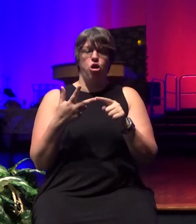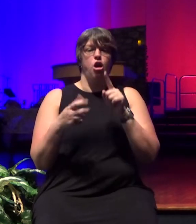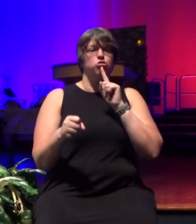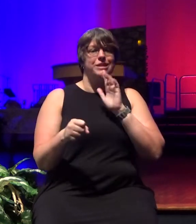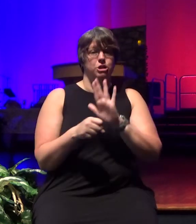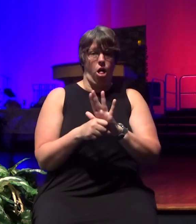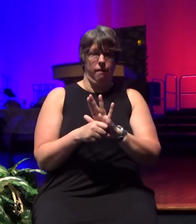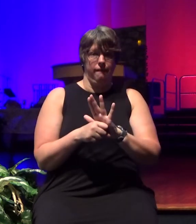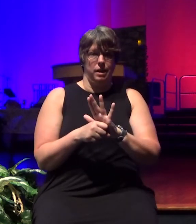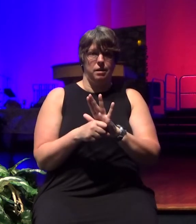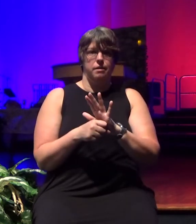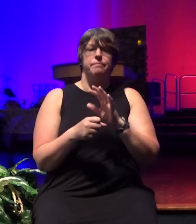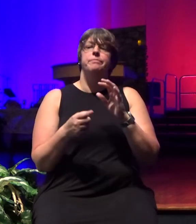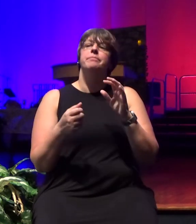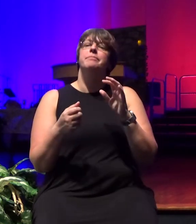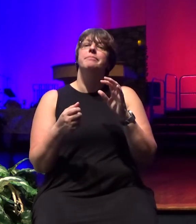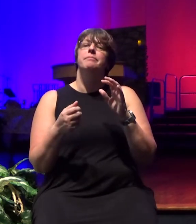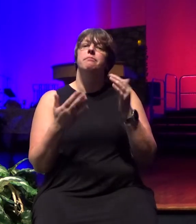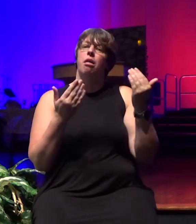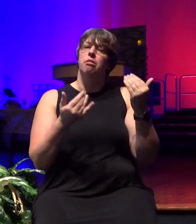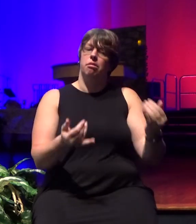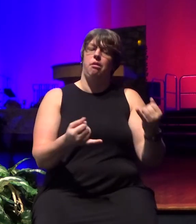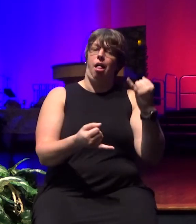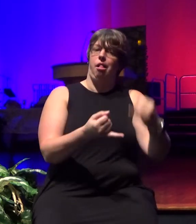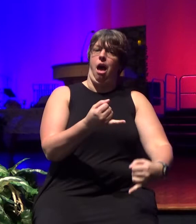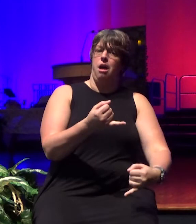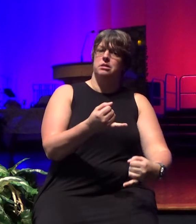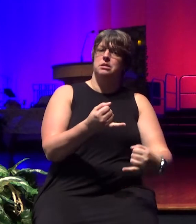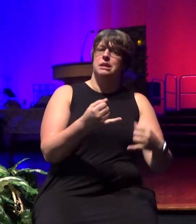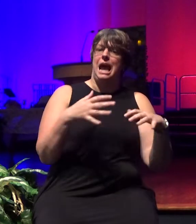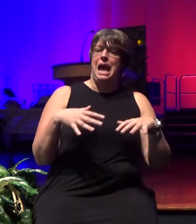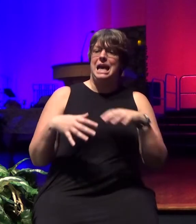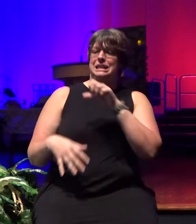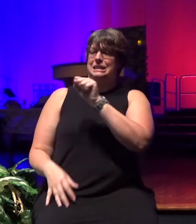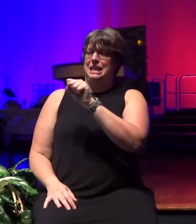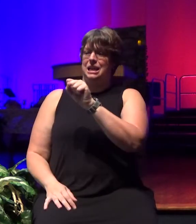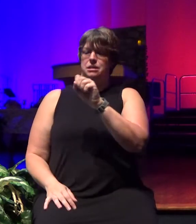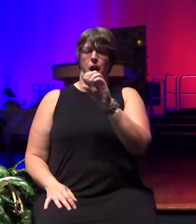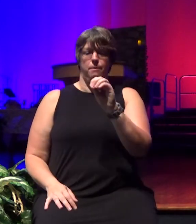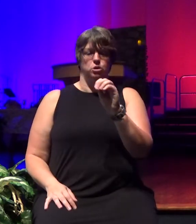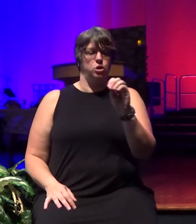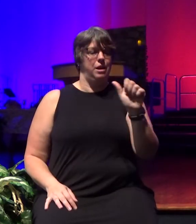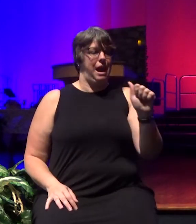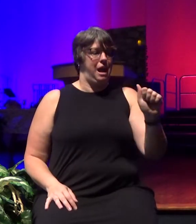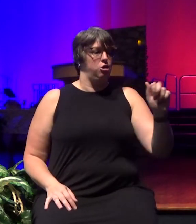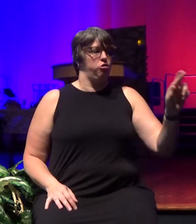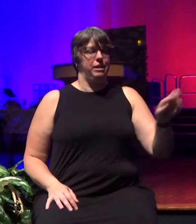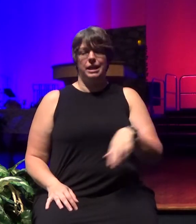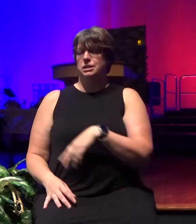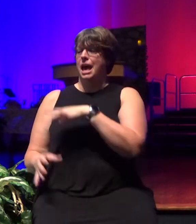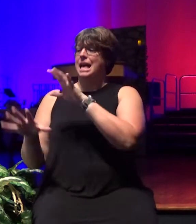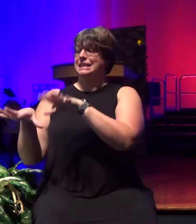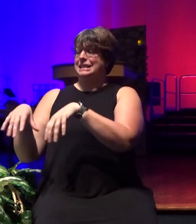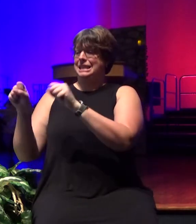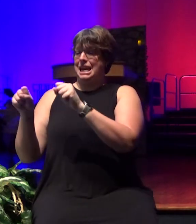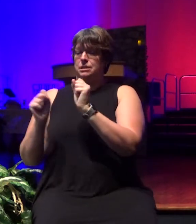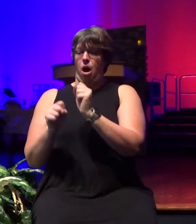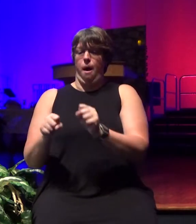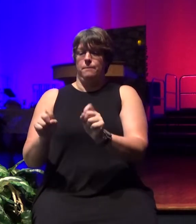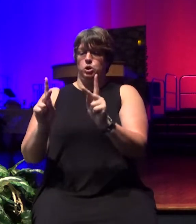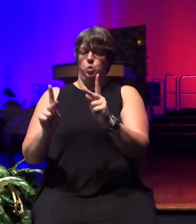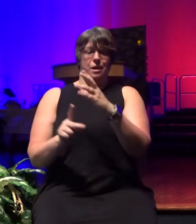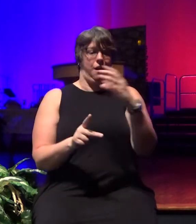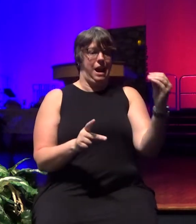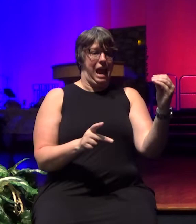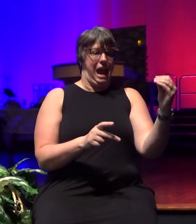master pilot that will guide you, change you and transform you and make sure you're blessed and a blessing in this